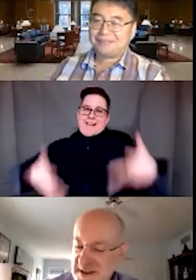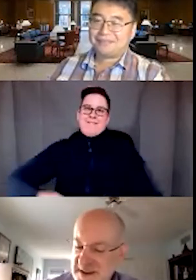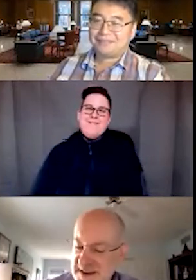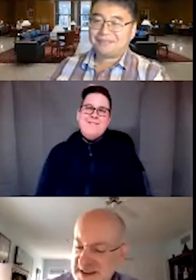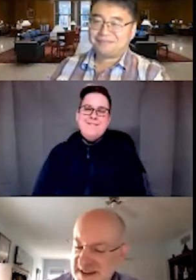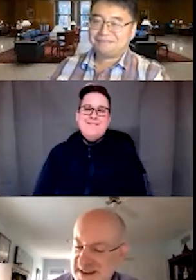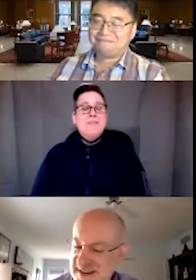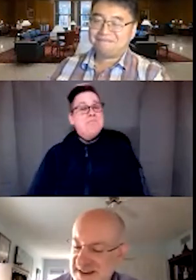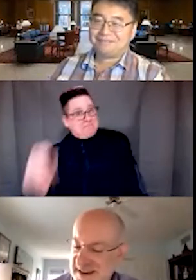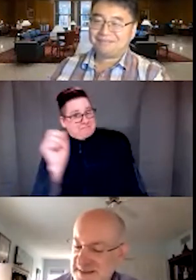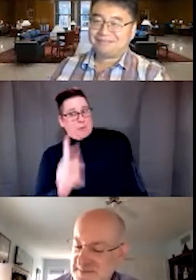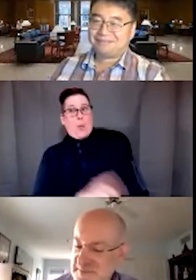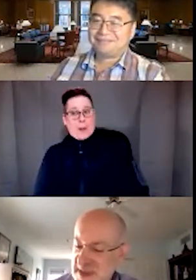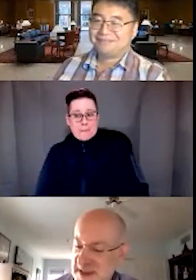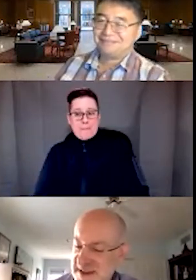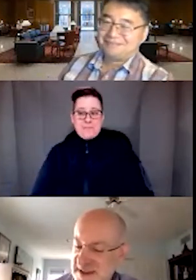Okay.